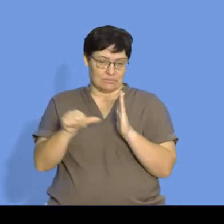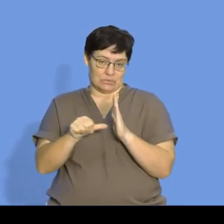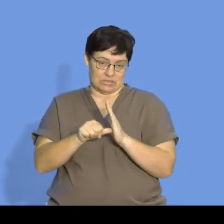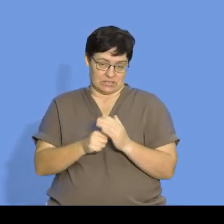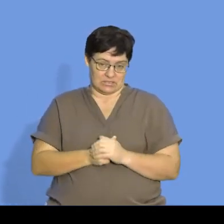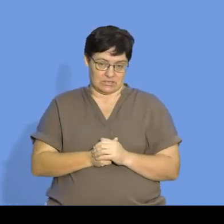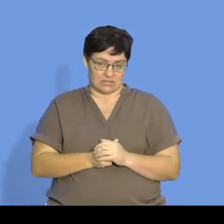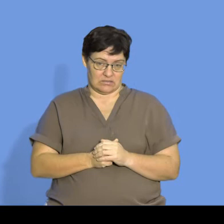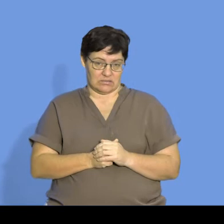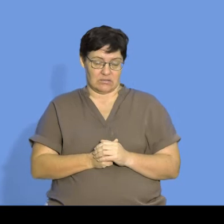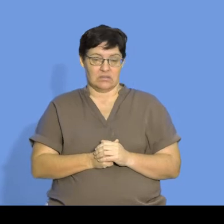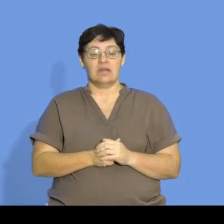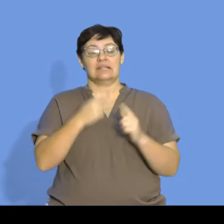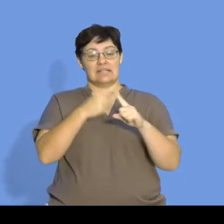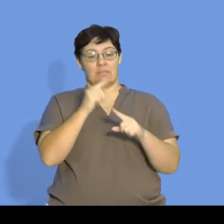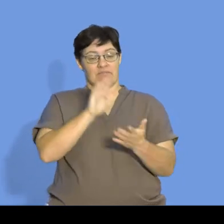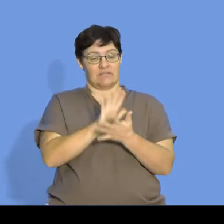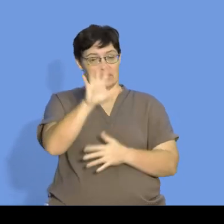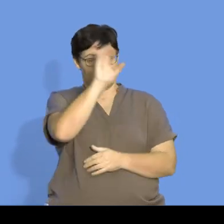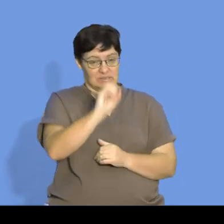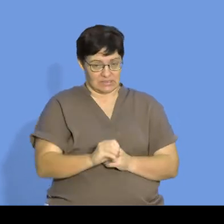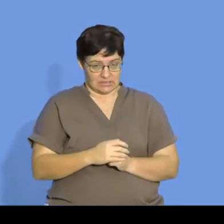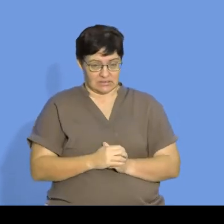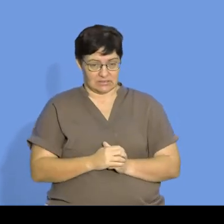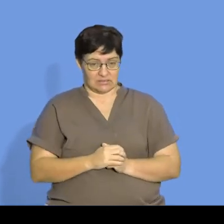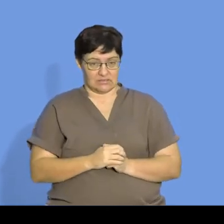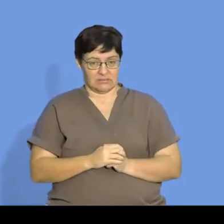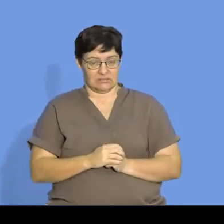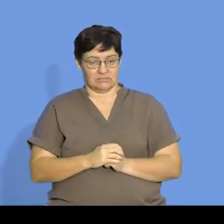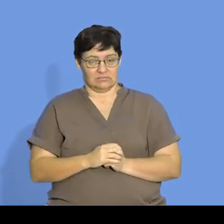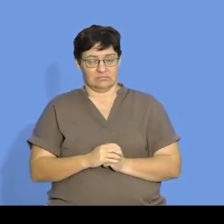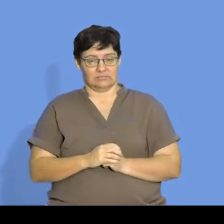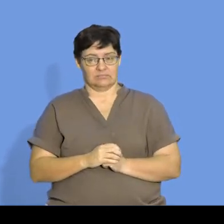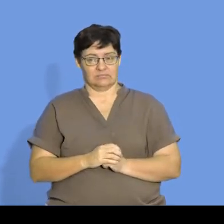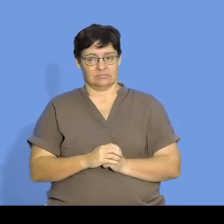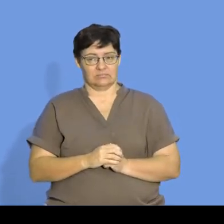that's important. So times your 15% will give you